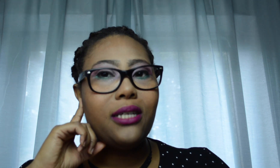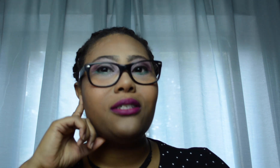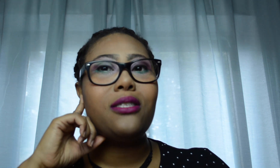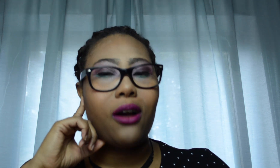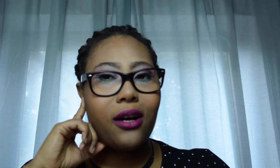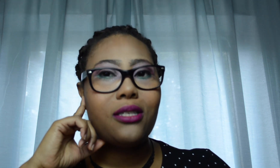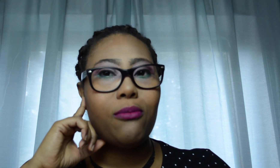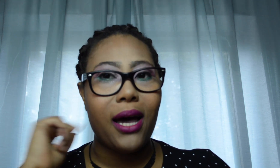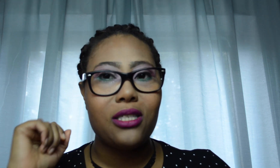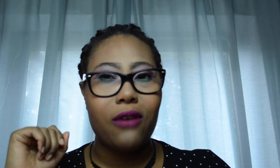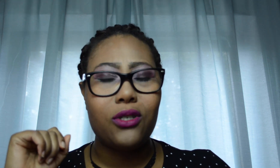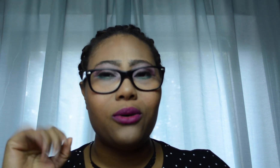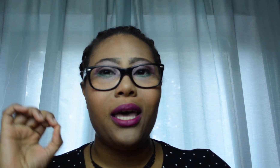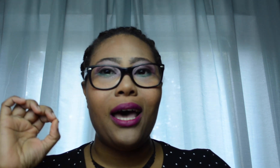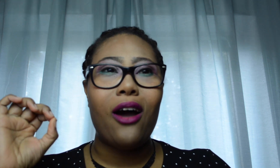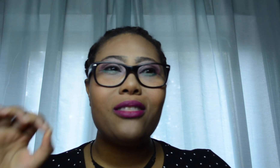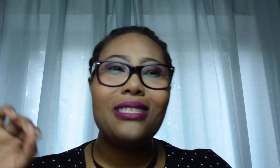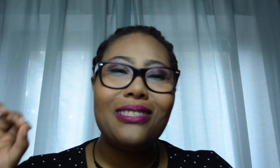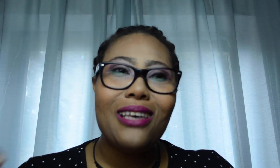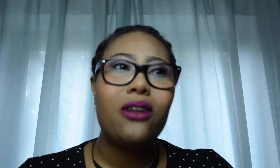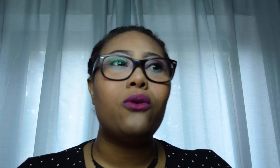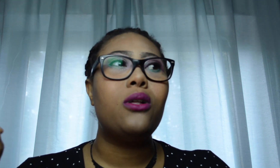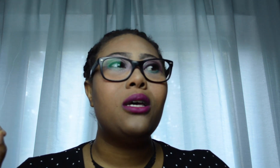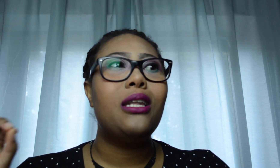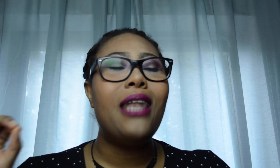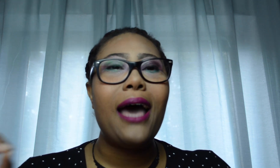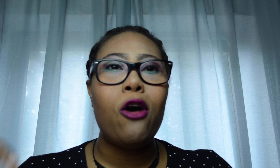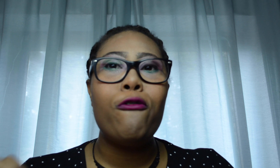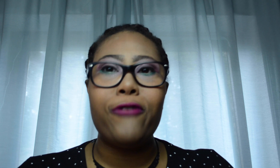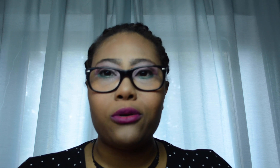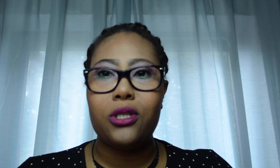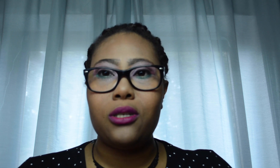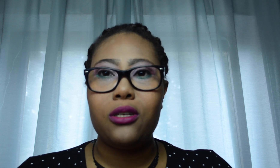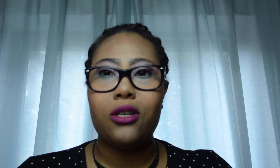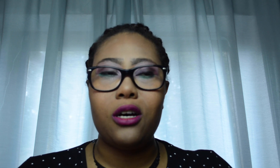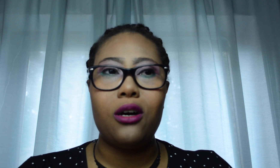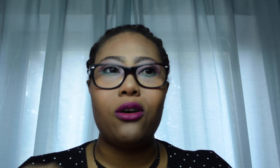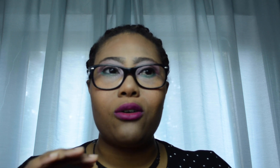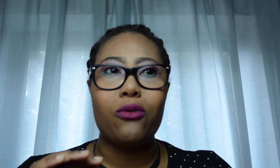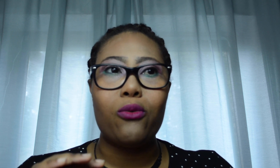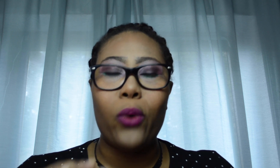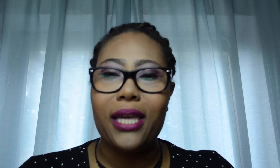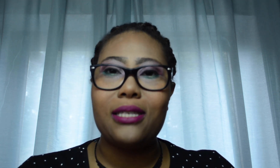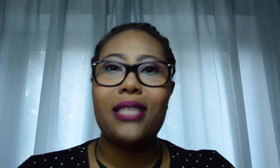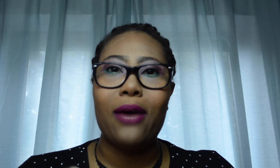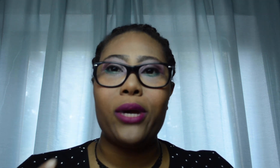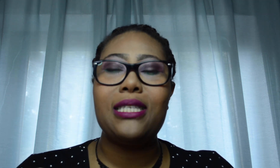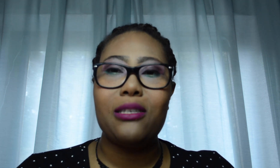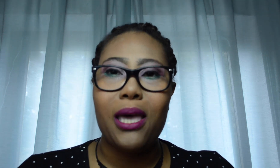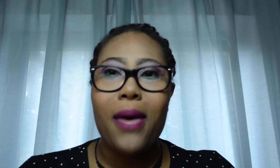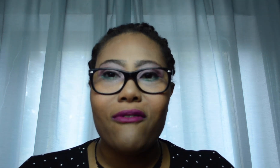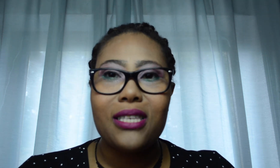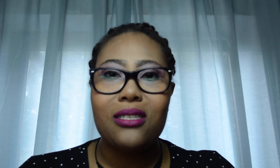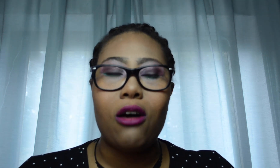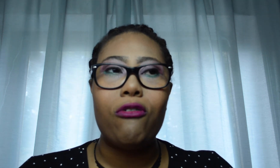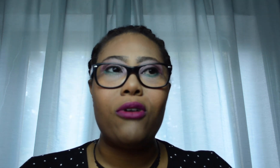their ears, their hearts, their minds off to are the subtle, not overt ways that racism